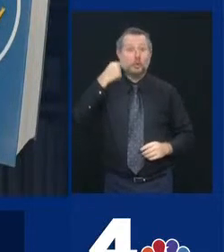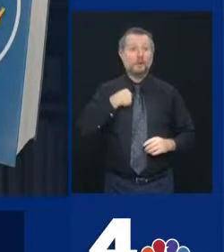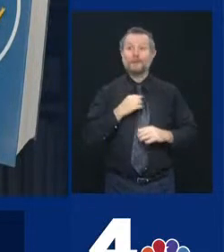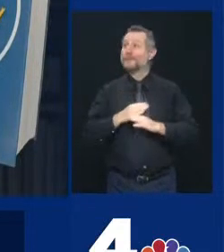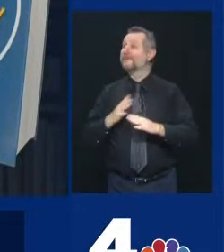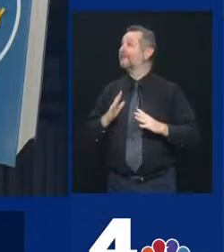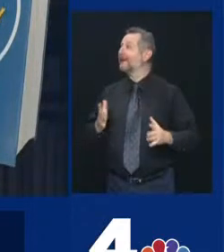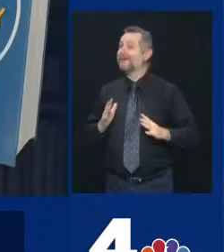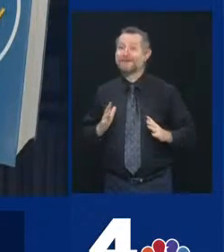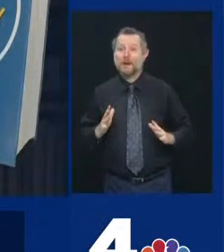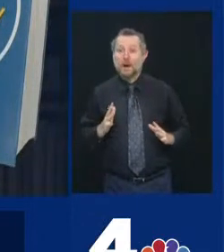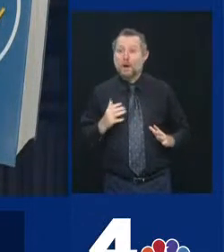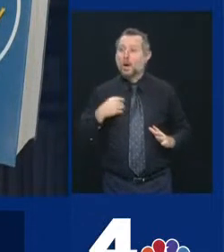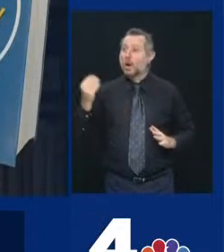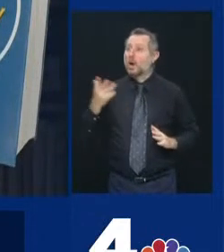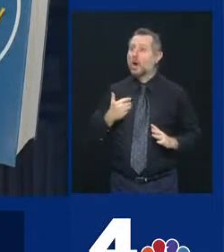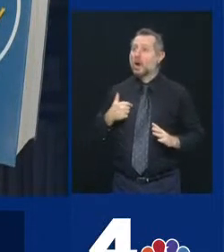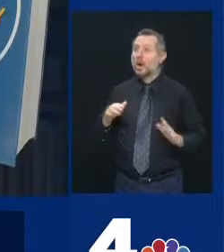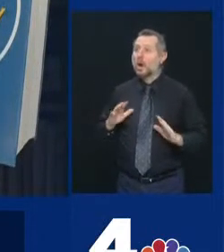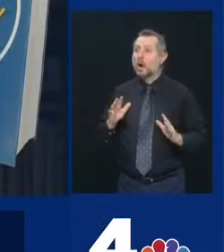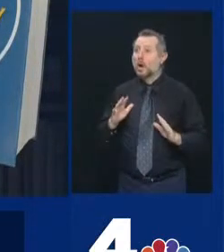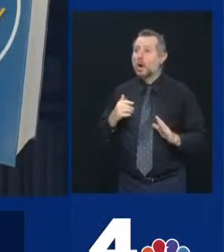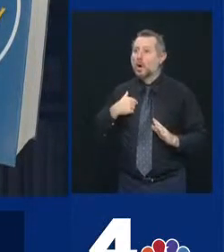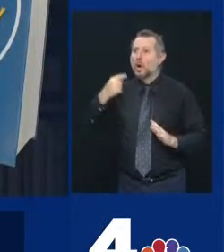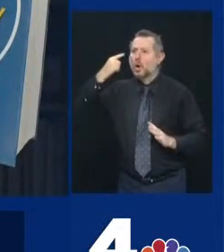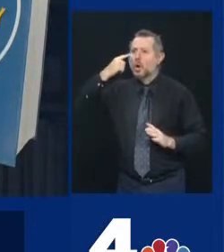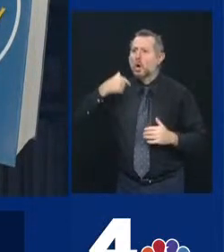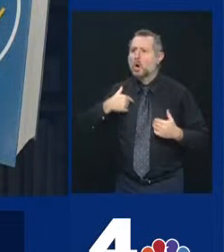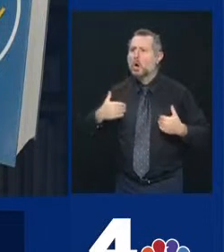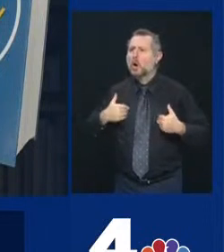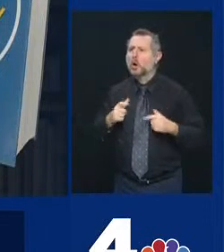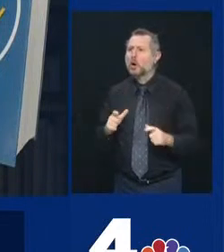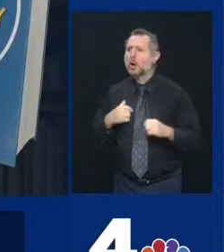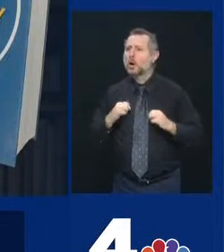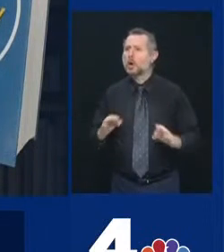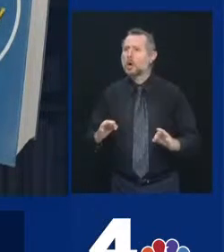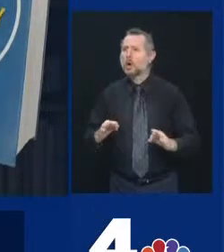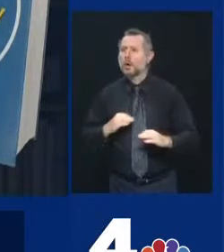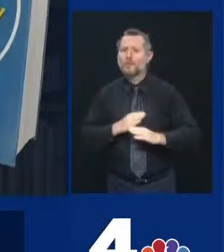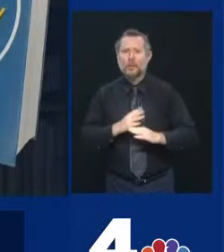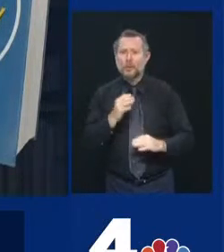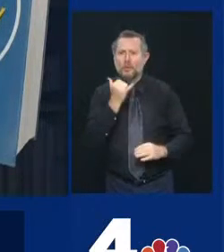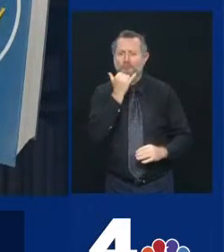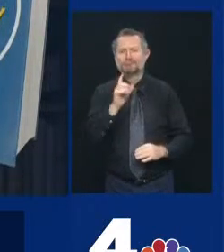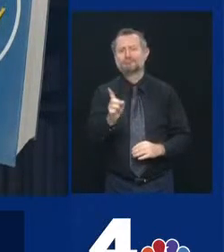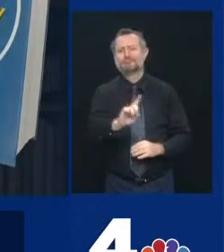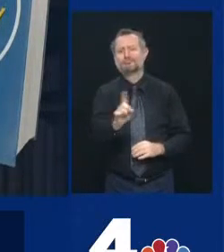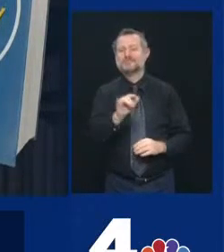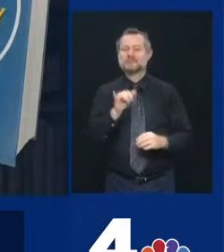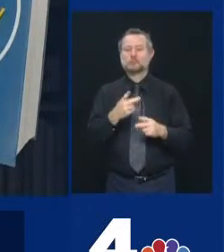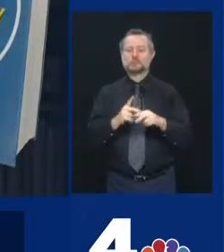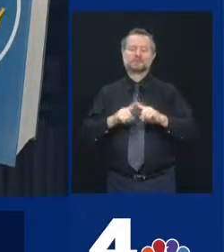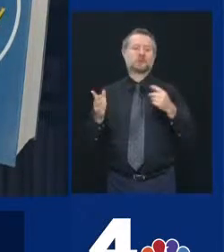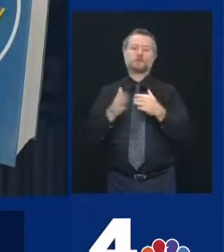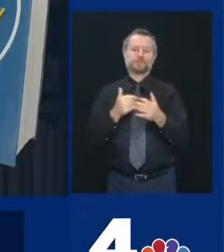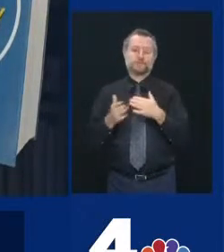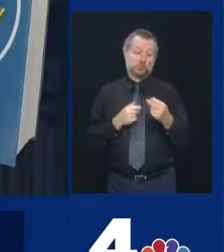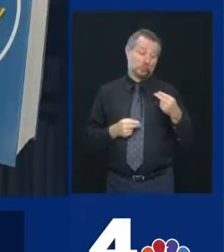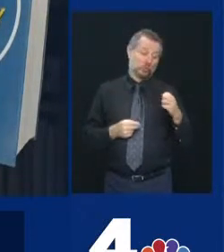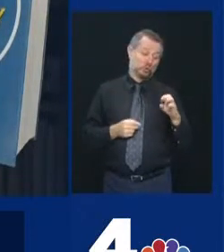someone told them that they're immune. I heard that I'm immune. Two different immunities. But